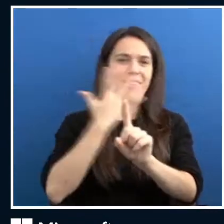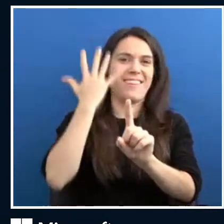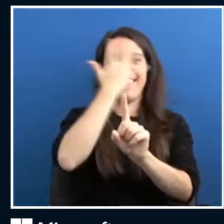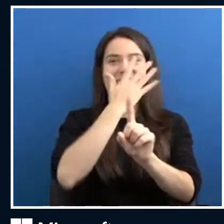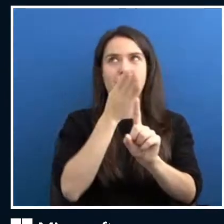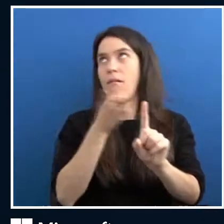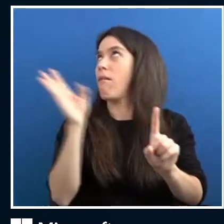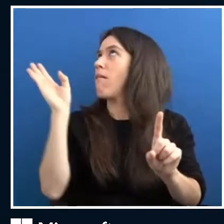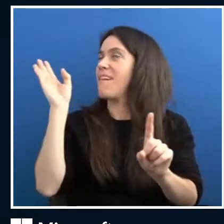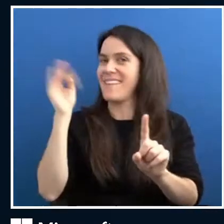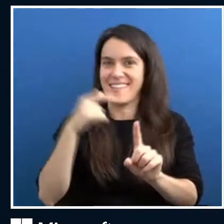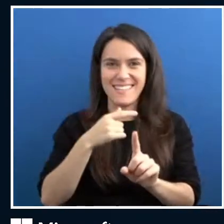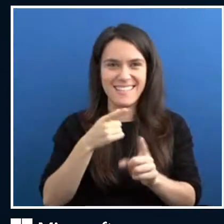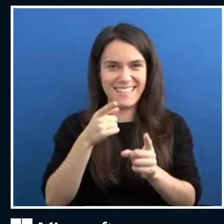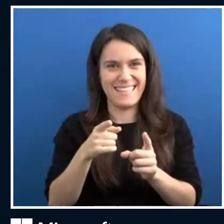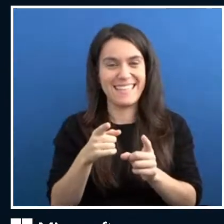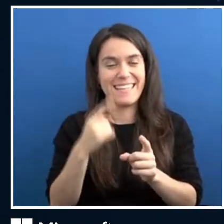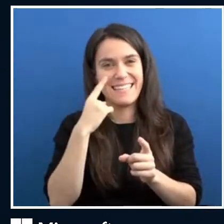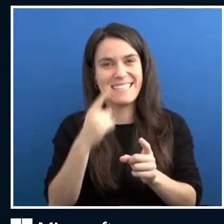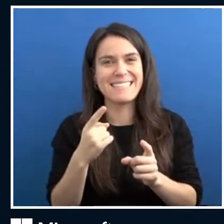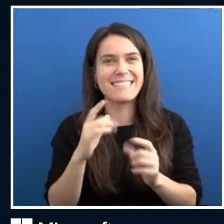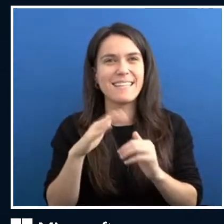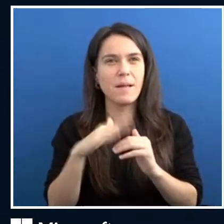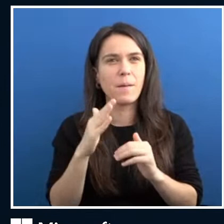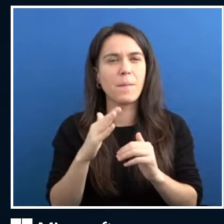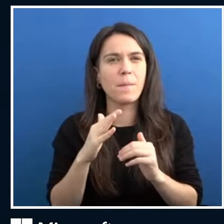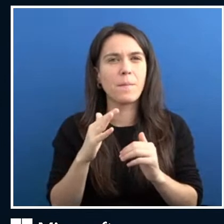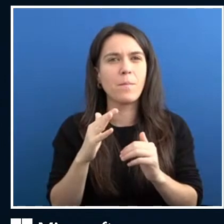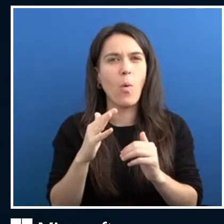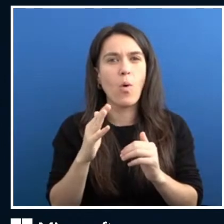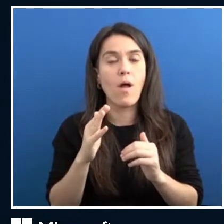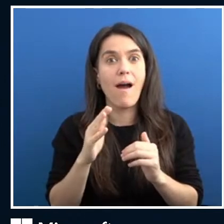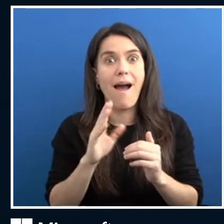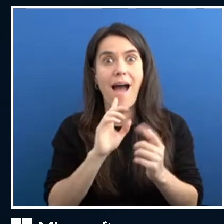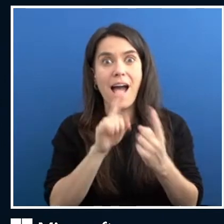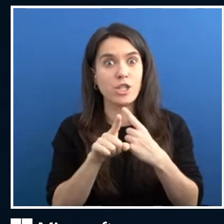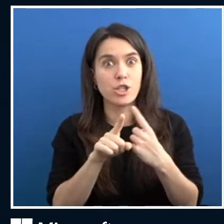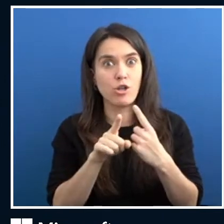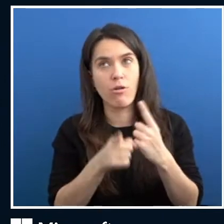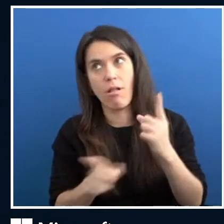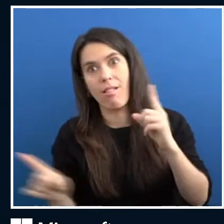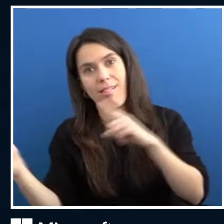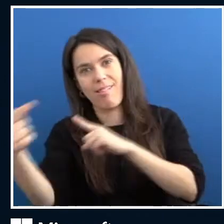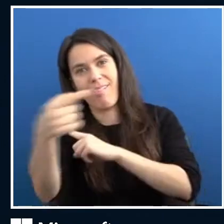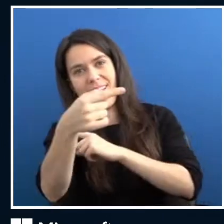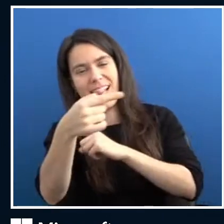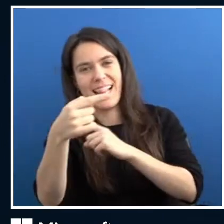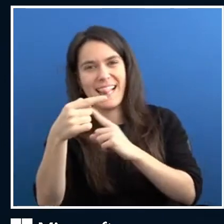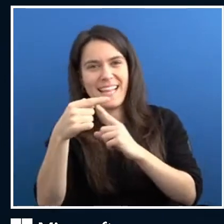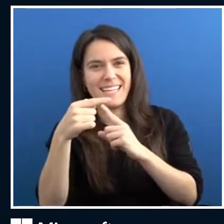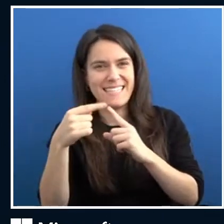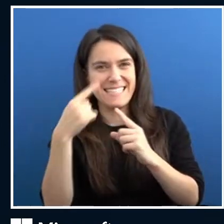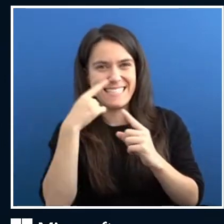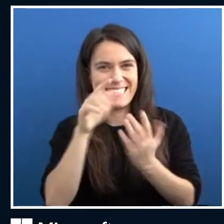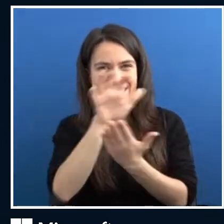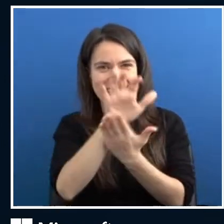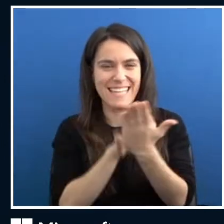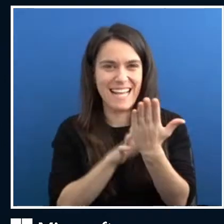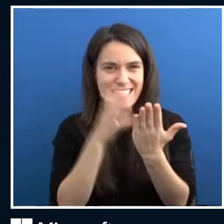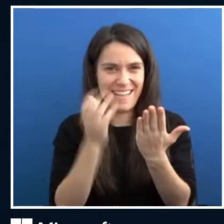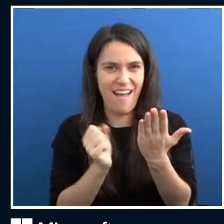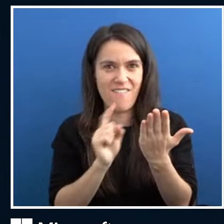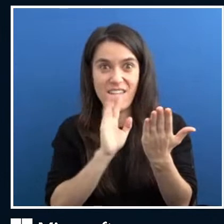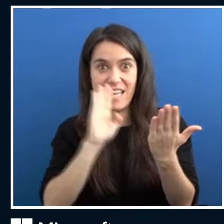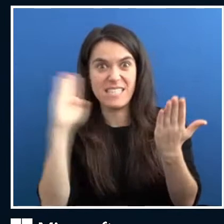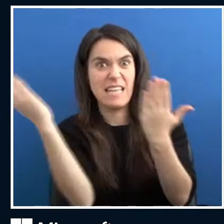we give it as the incorrect answers for the text, and then we we